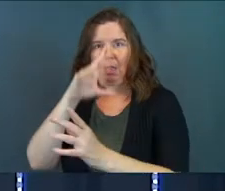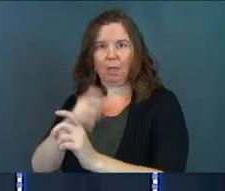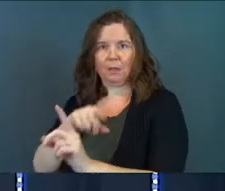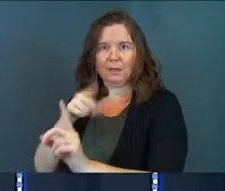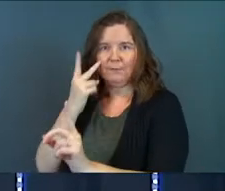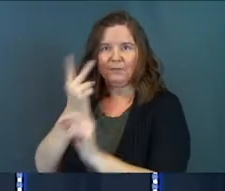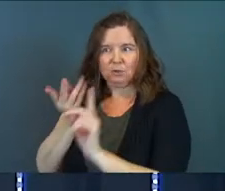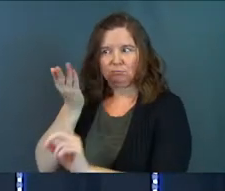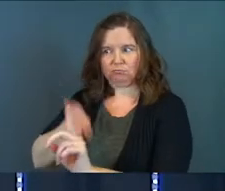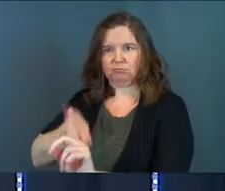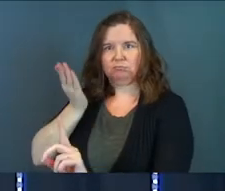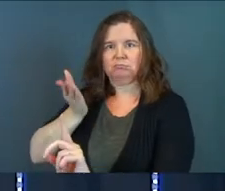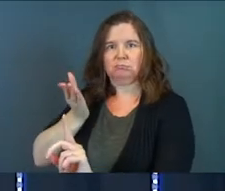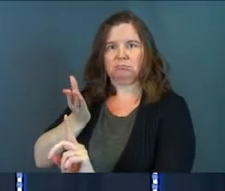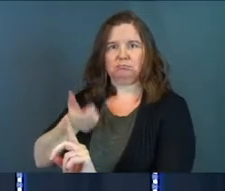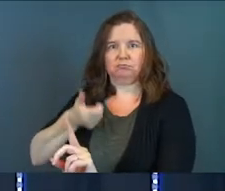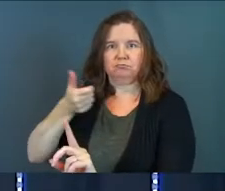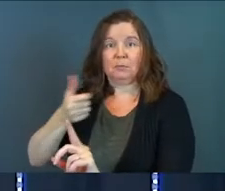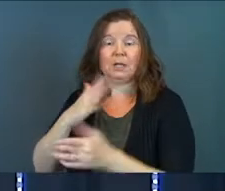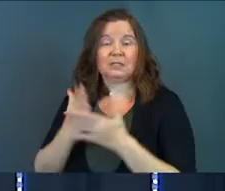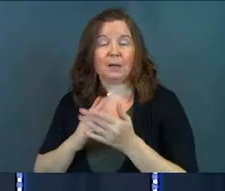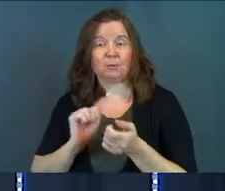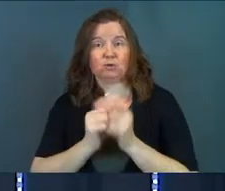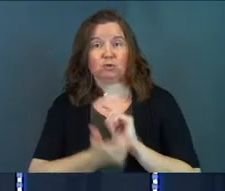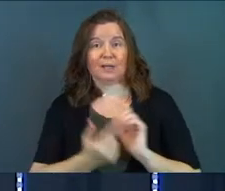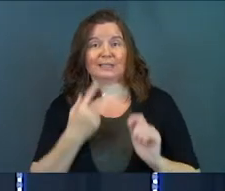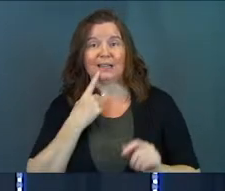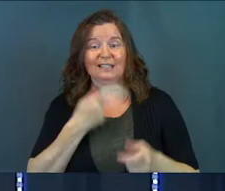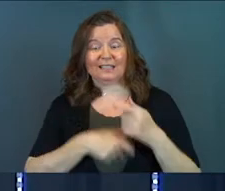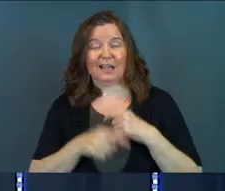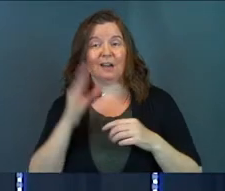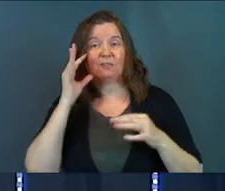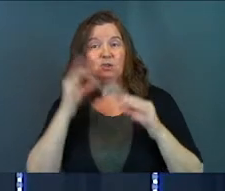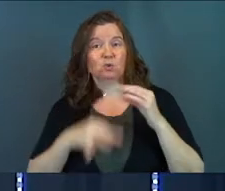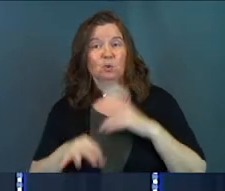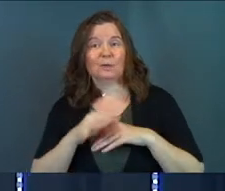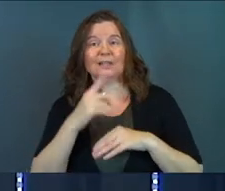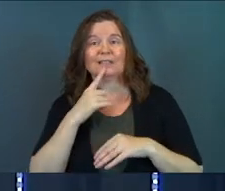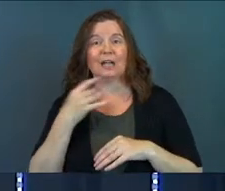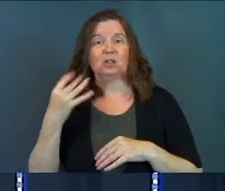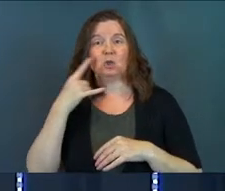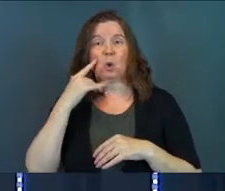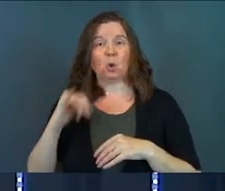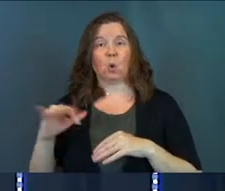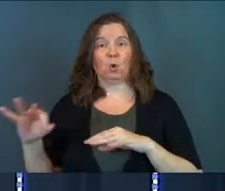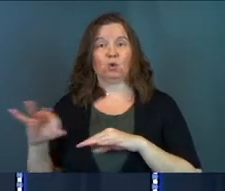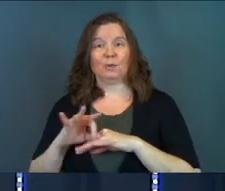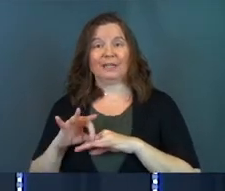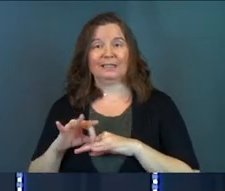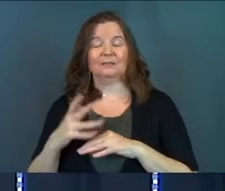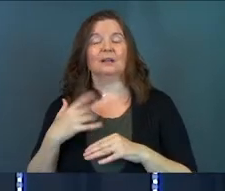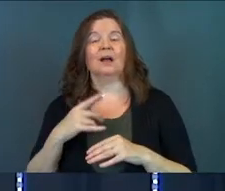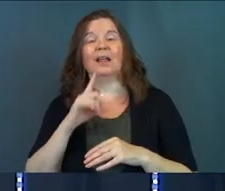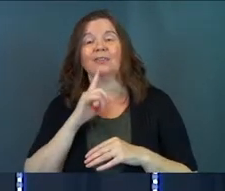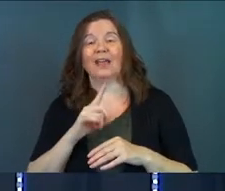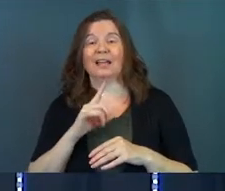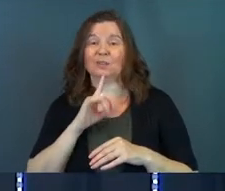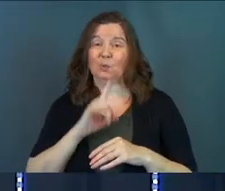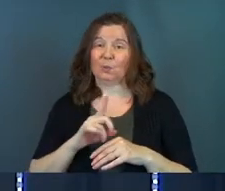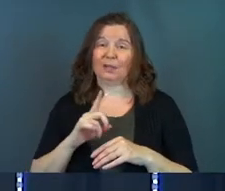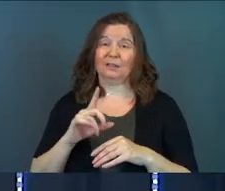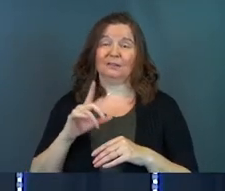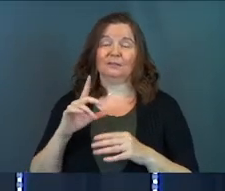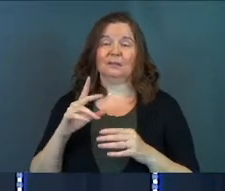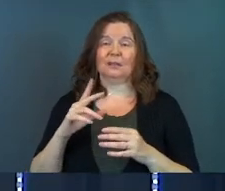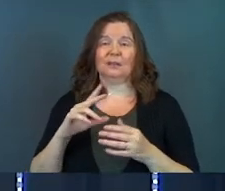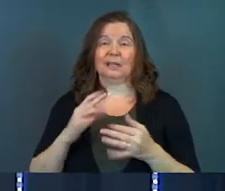them visually. And the some of your translations say instead of jewelry, it says gold rings. And gold rings is the literal